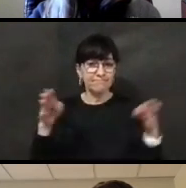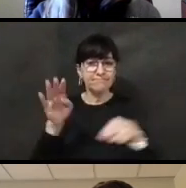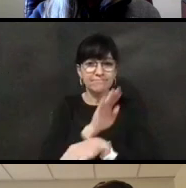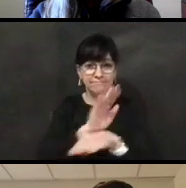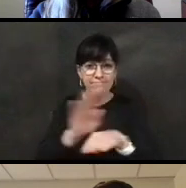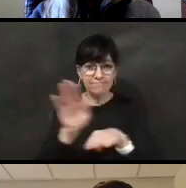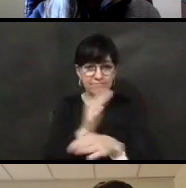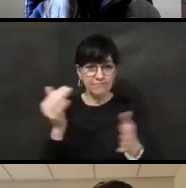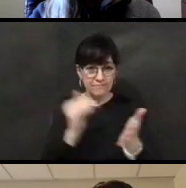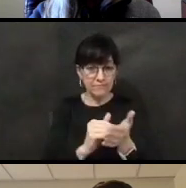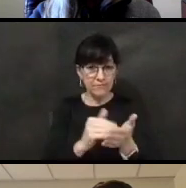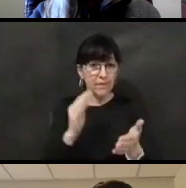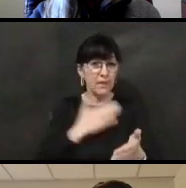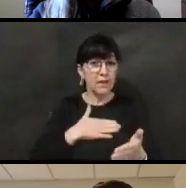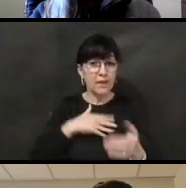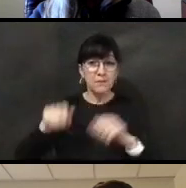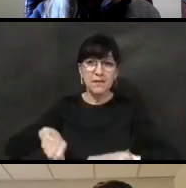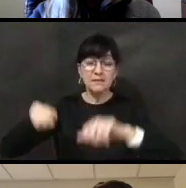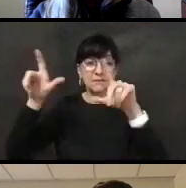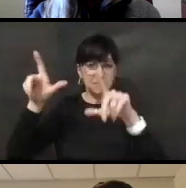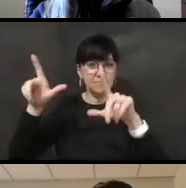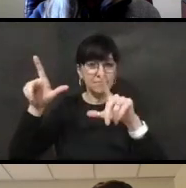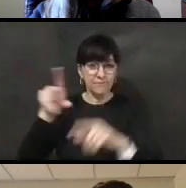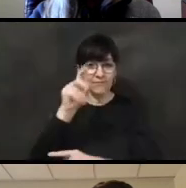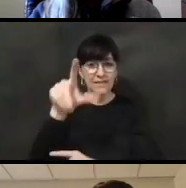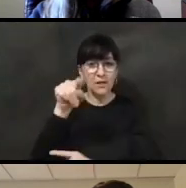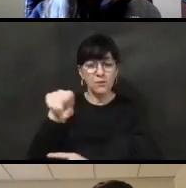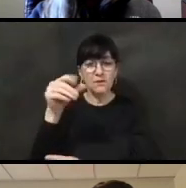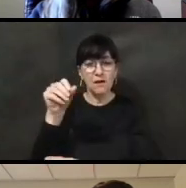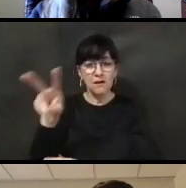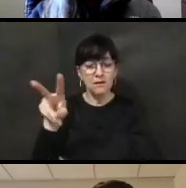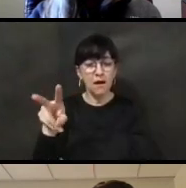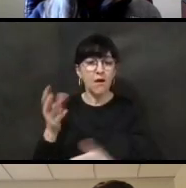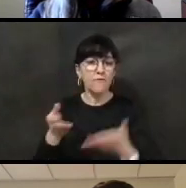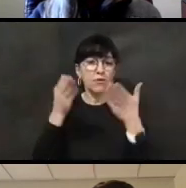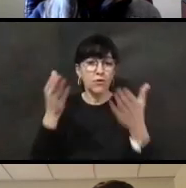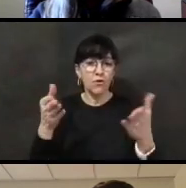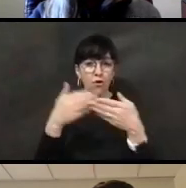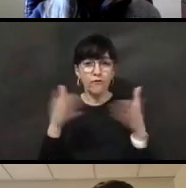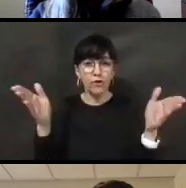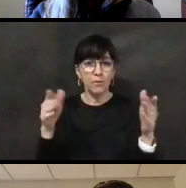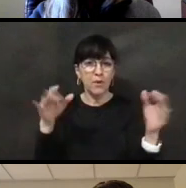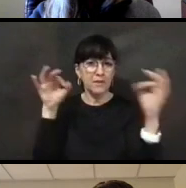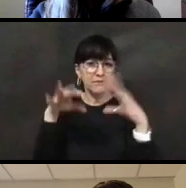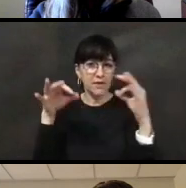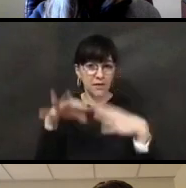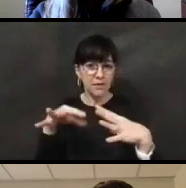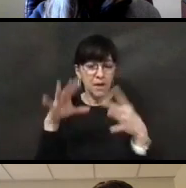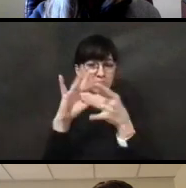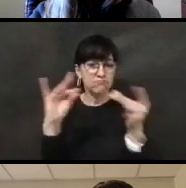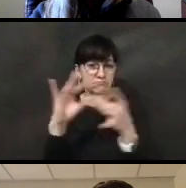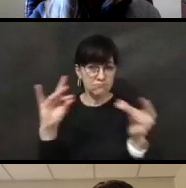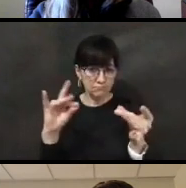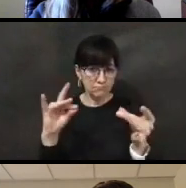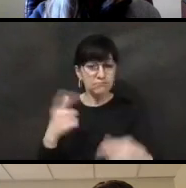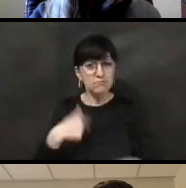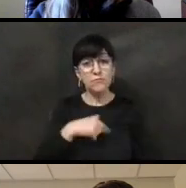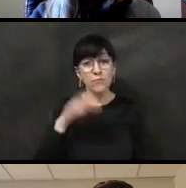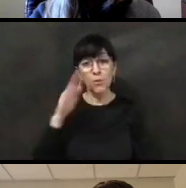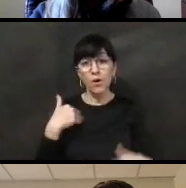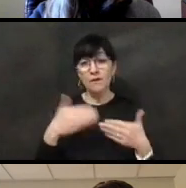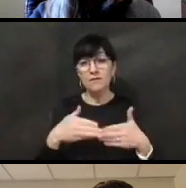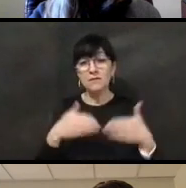details on the reopening and recovery effort and to offer public feedback. And we're going to have some opening remarks from the speakers on the call,